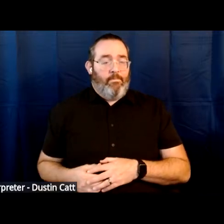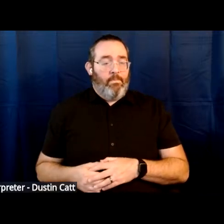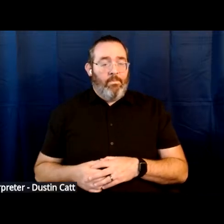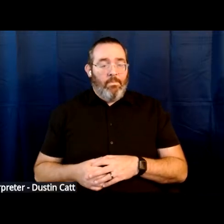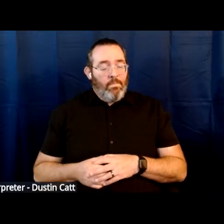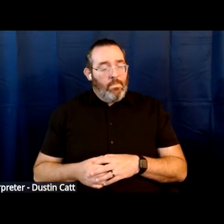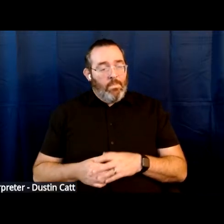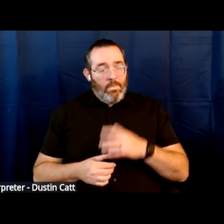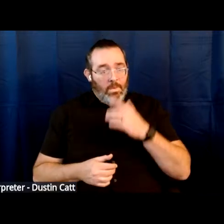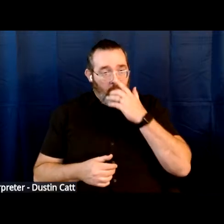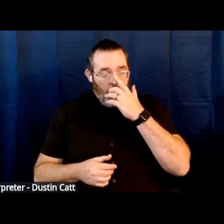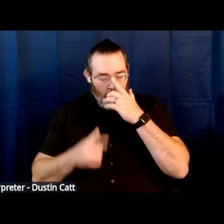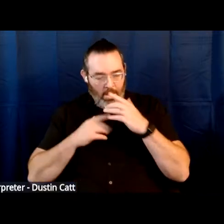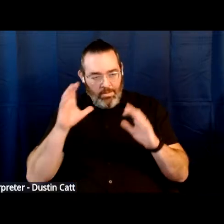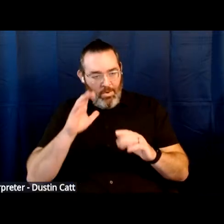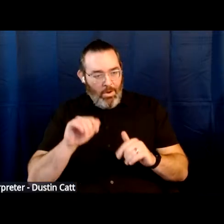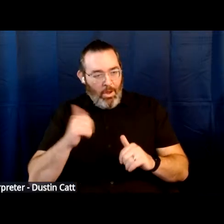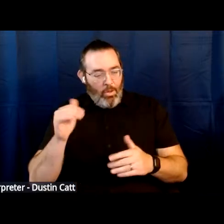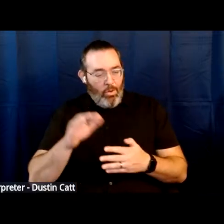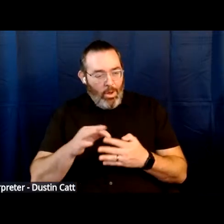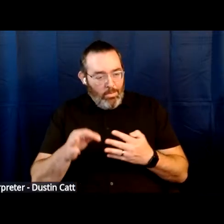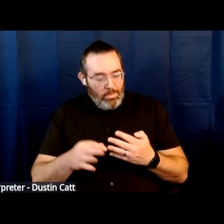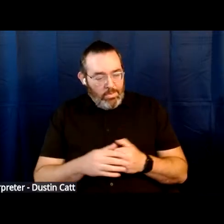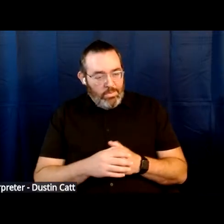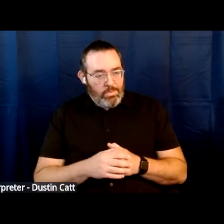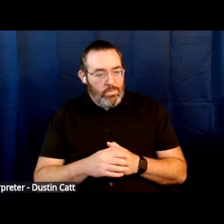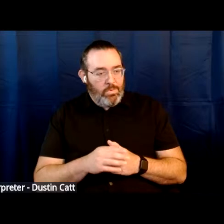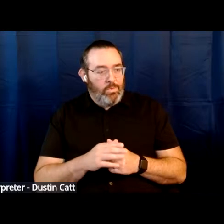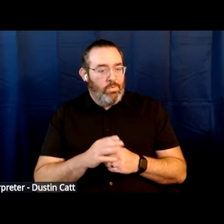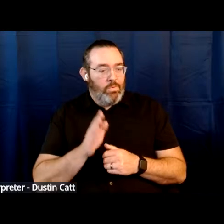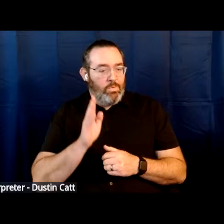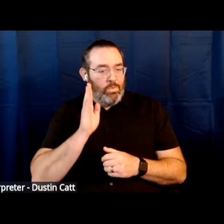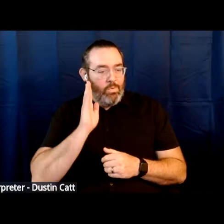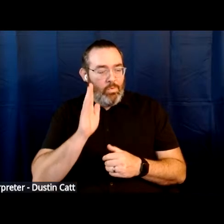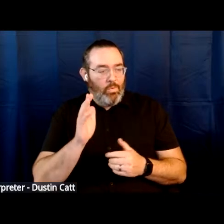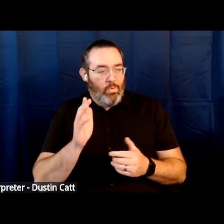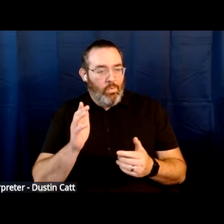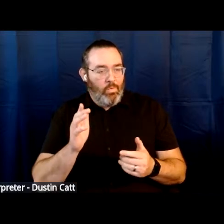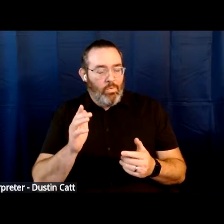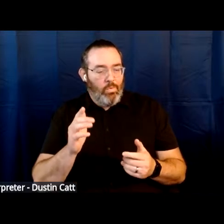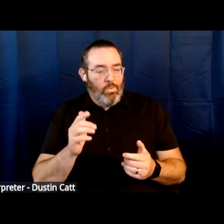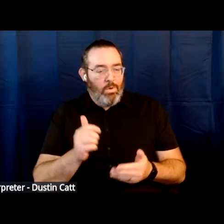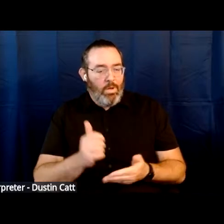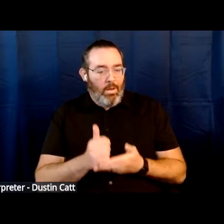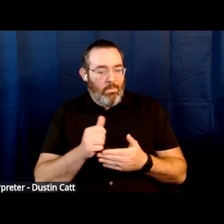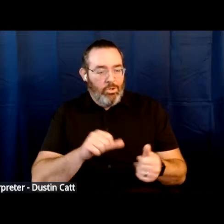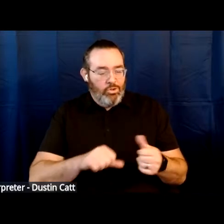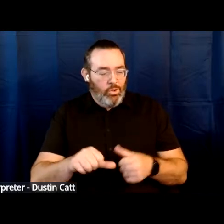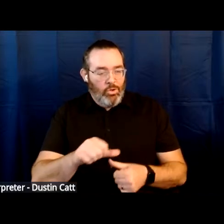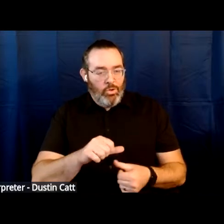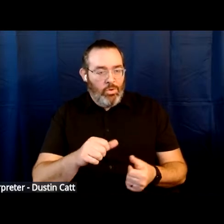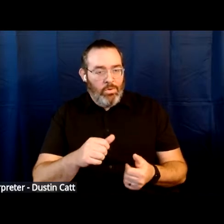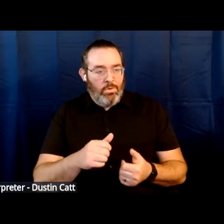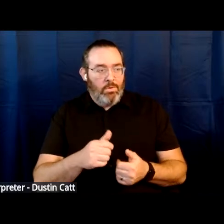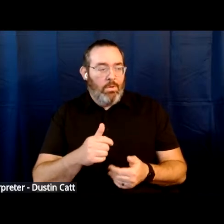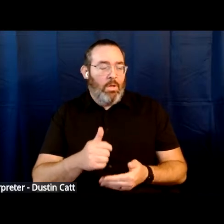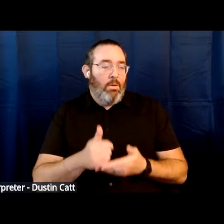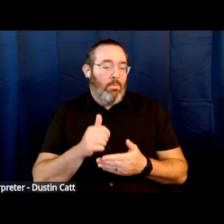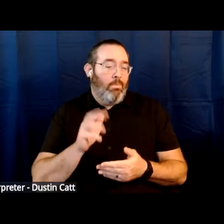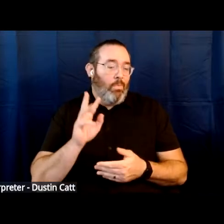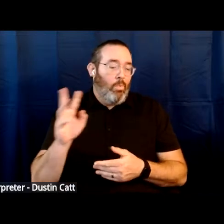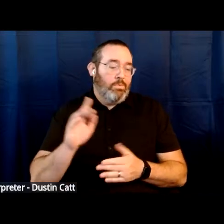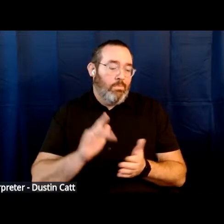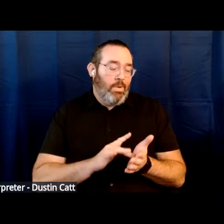I explore other options that are going to complement the Western medicine and that will